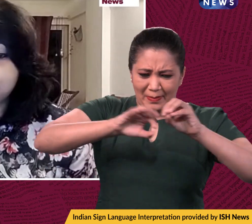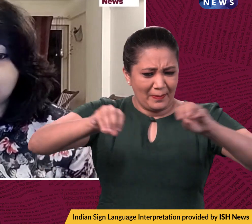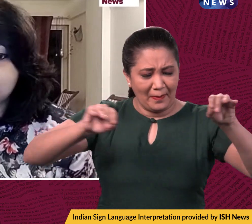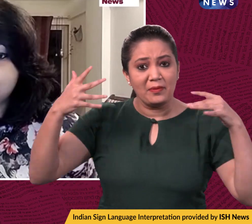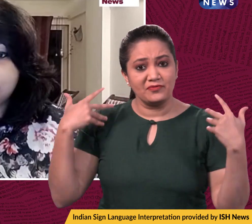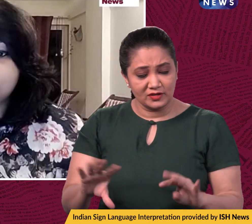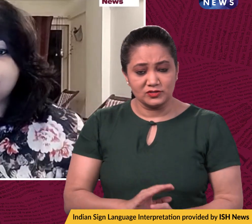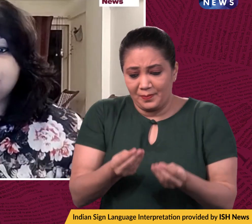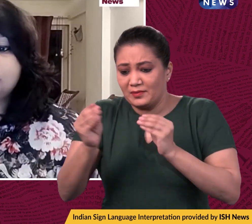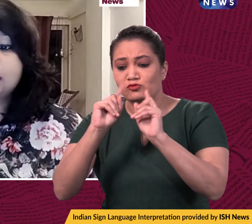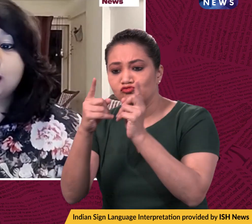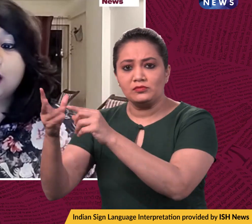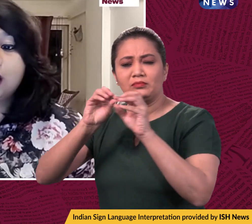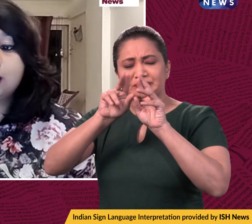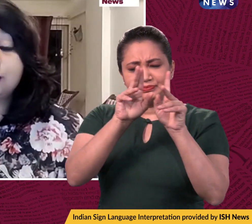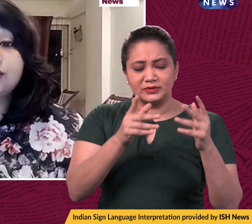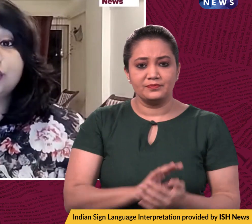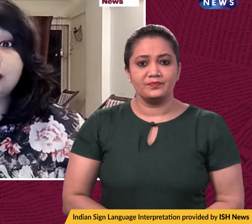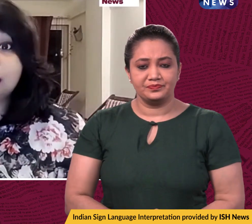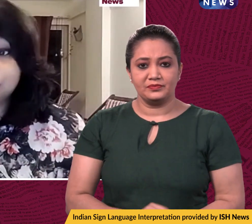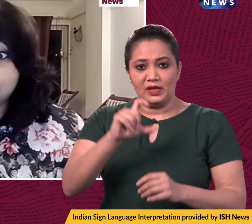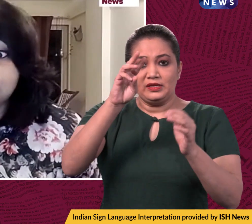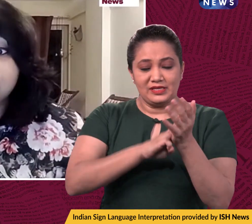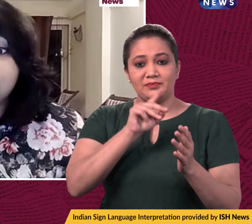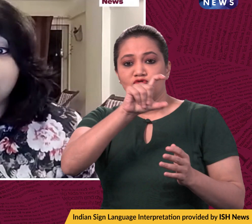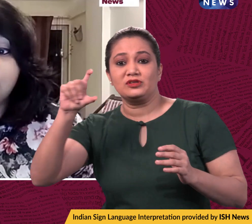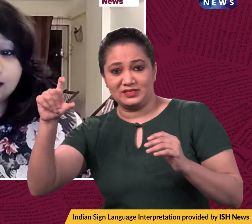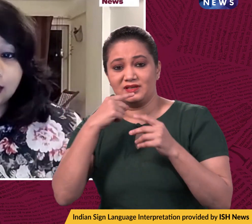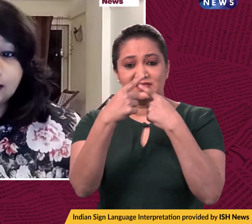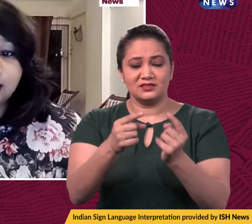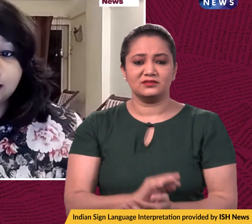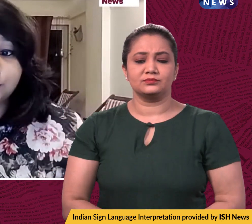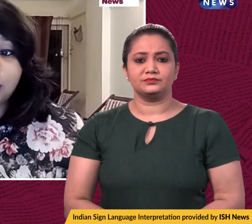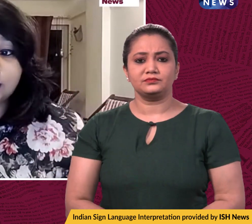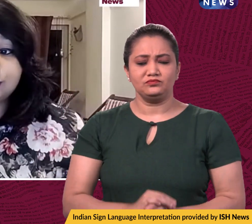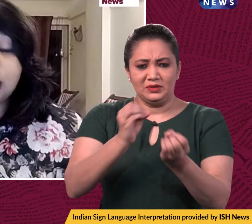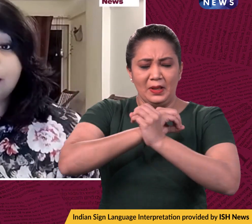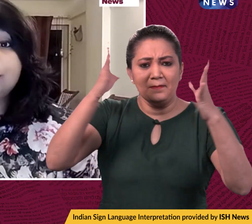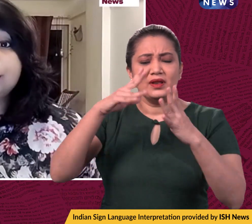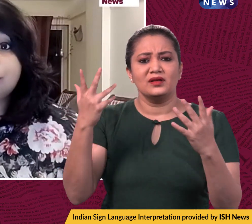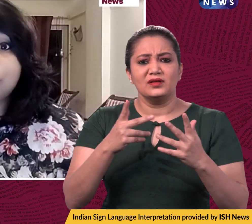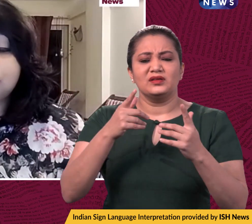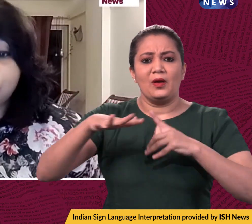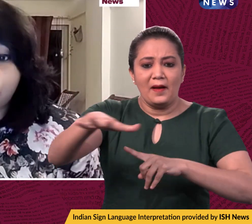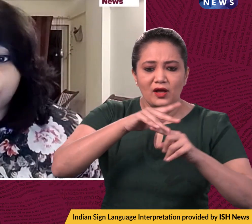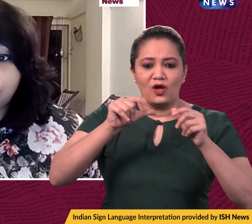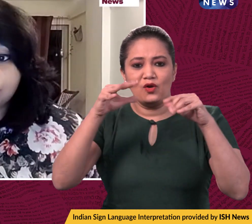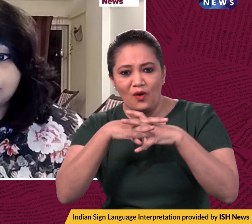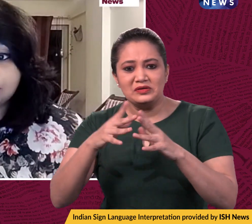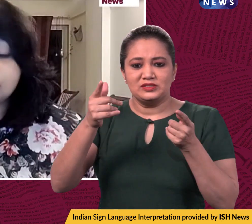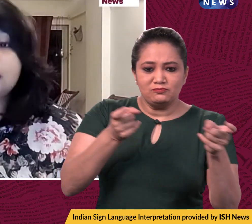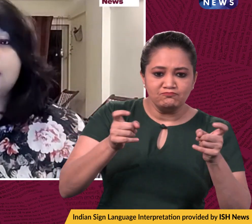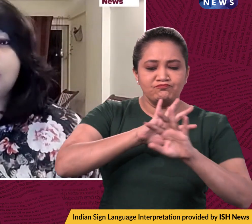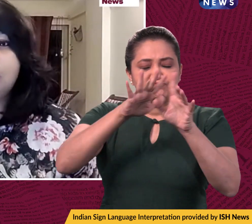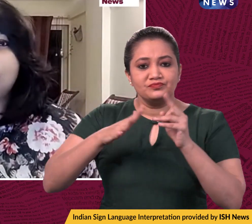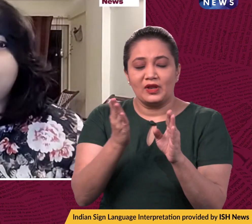nearby rooms as well. Now, Chief Minister Charanjit Channi has said that the blast was carried to disrupt law and order